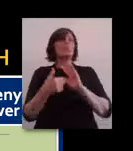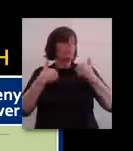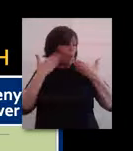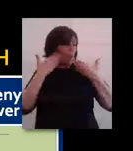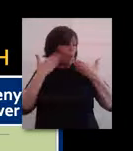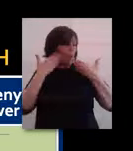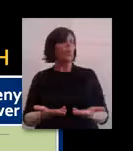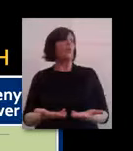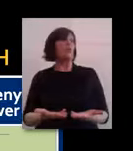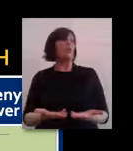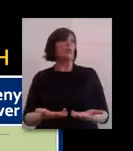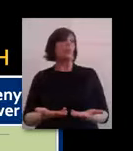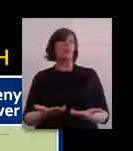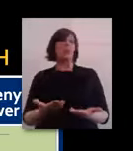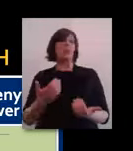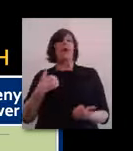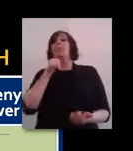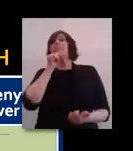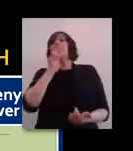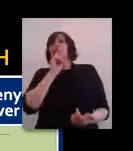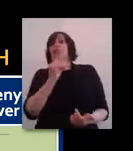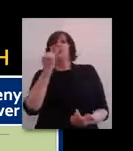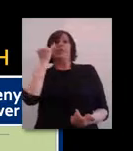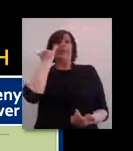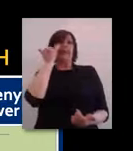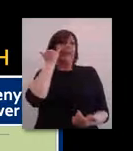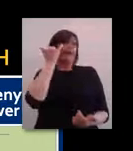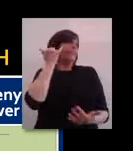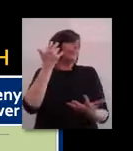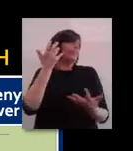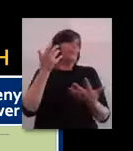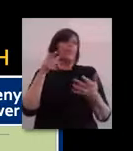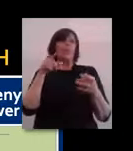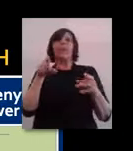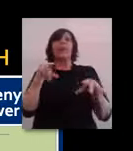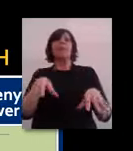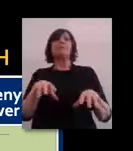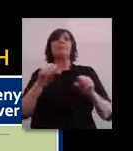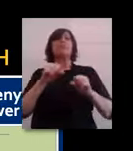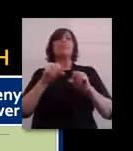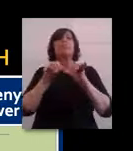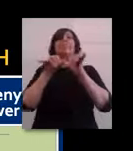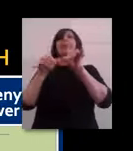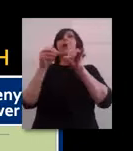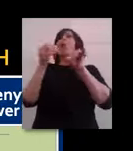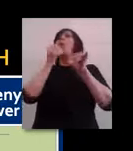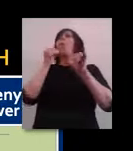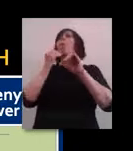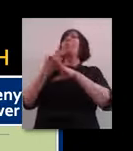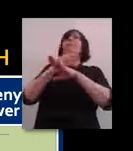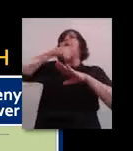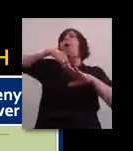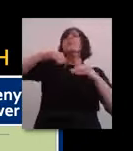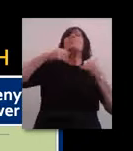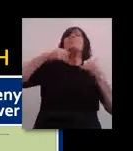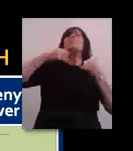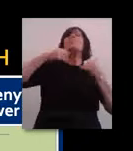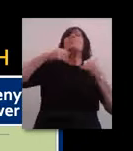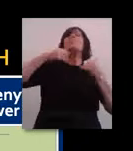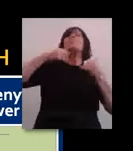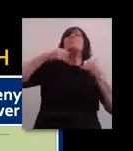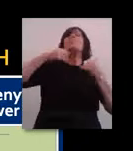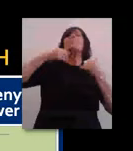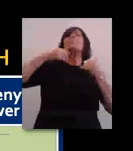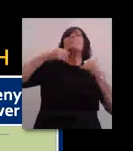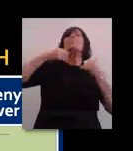I'm not certain if there were different actions that were taken in those communities compared to what we've done here. I think it's fair to say Pennsylvania has been working in